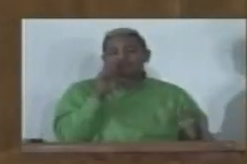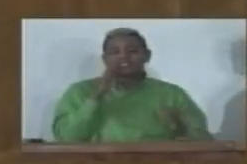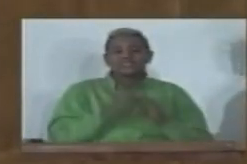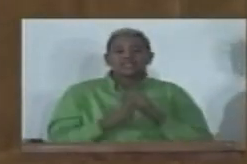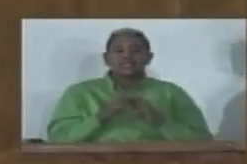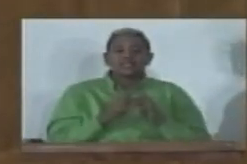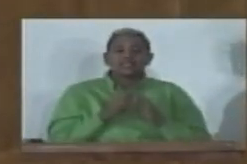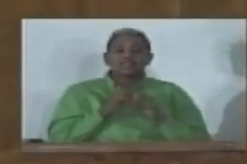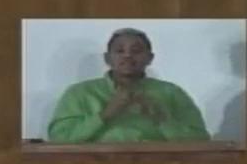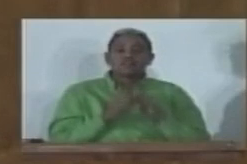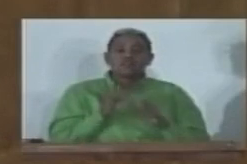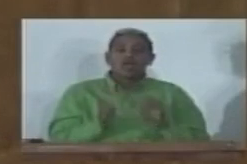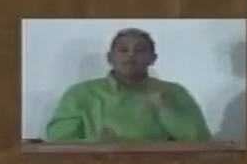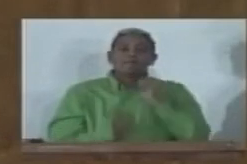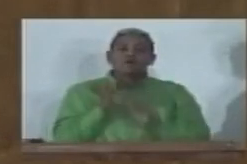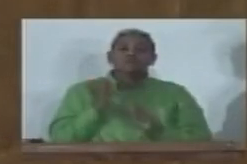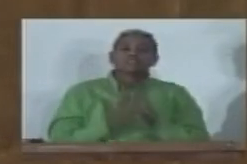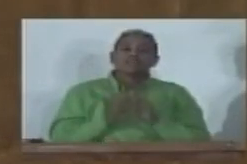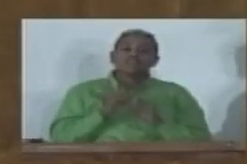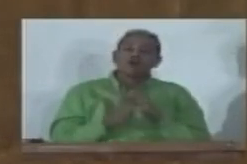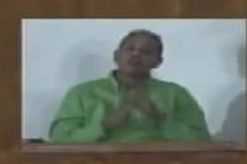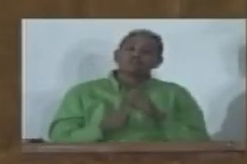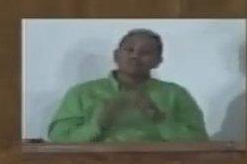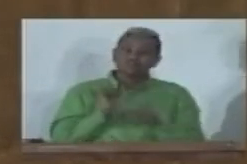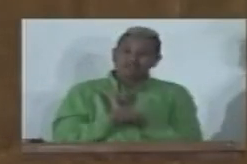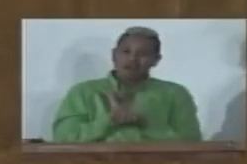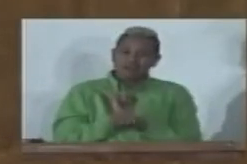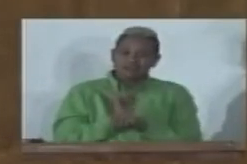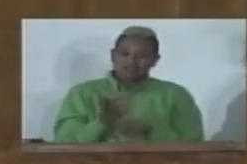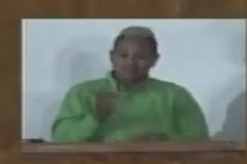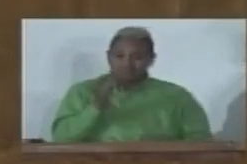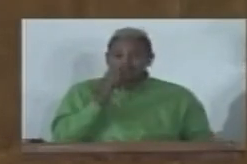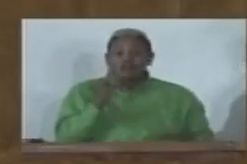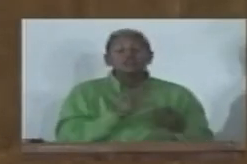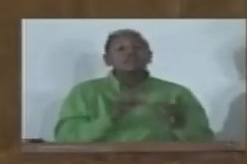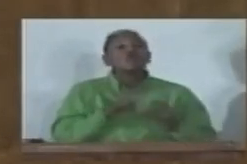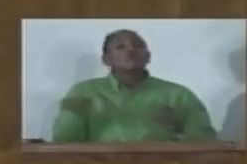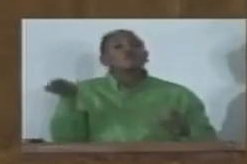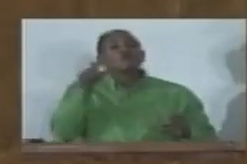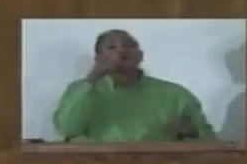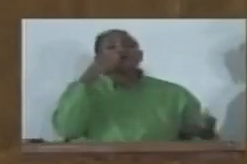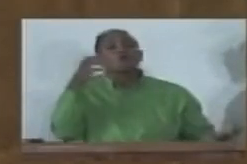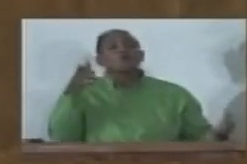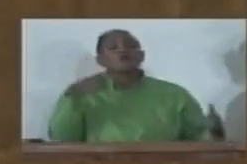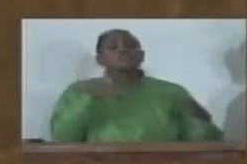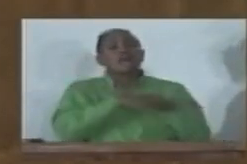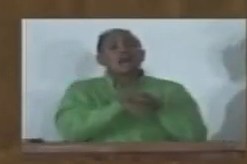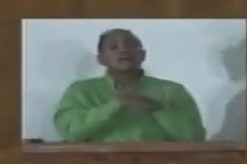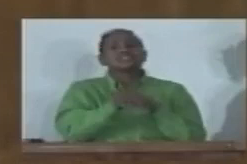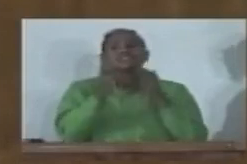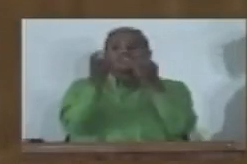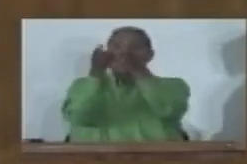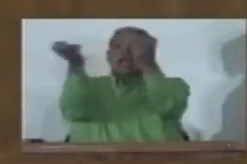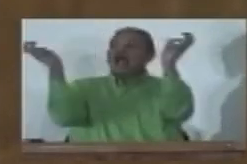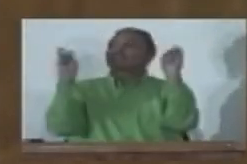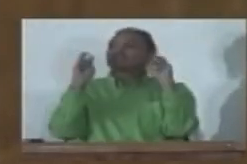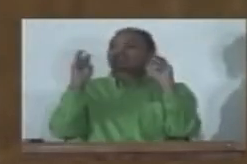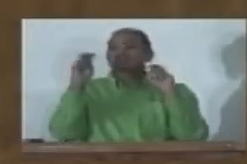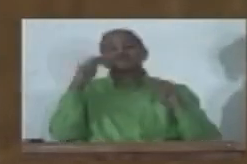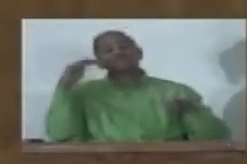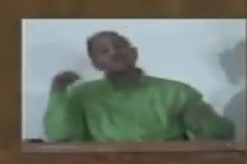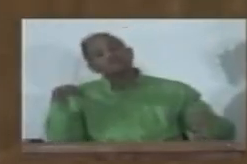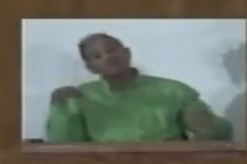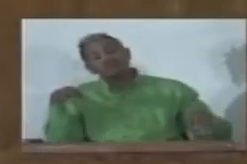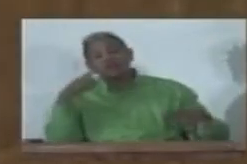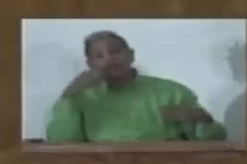a most difficult task, Mr. President. Not to mention those who seek to access the gallery. And we have seen many,